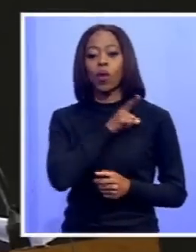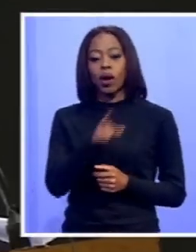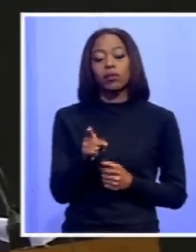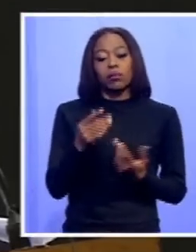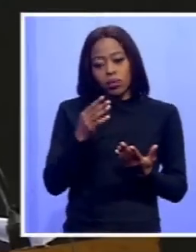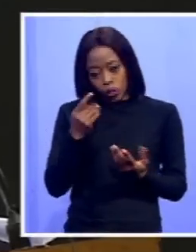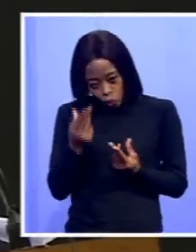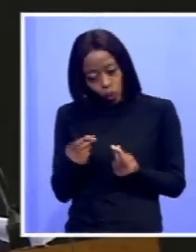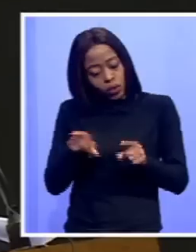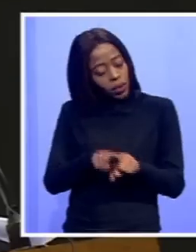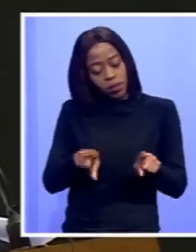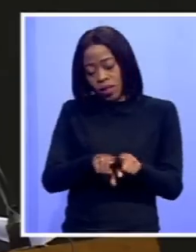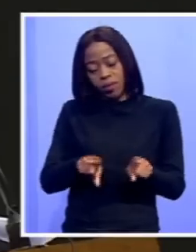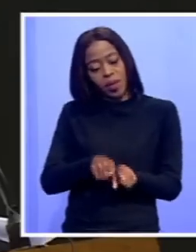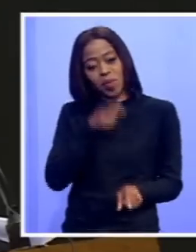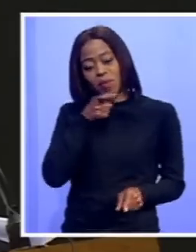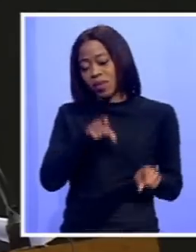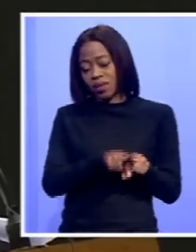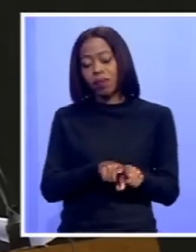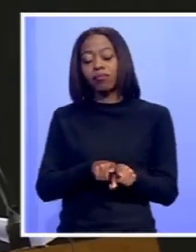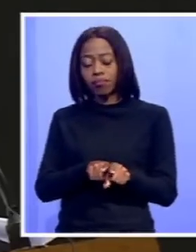did. Sub 3. He had compiled